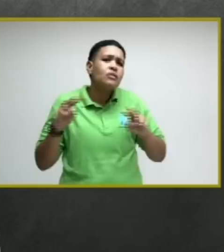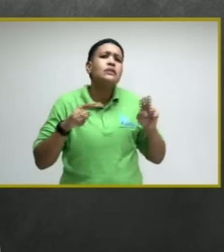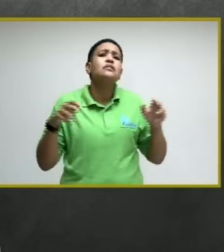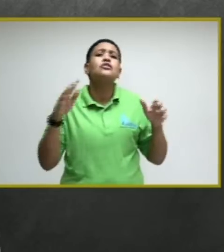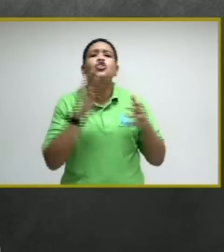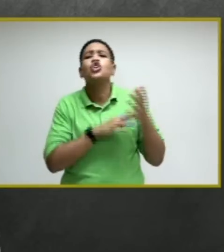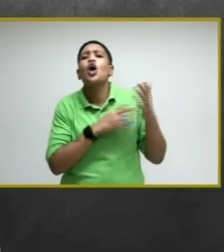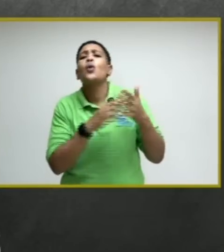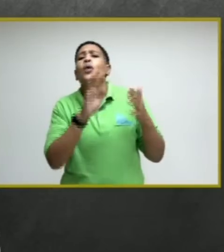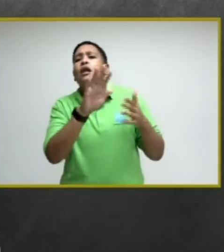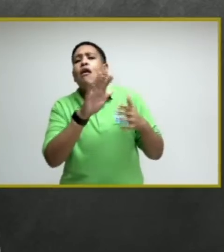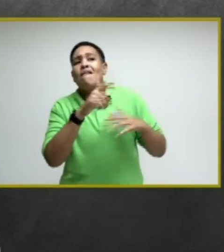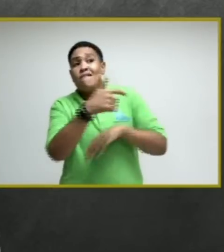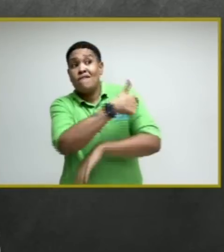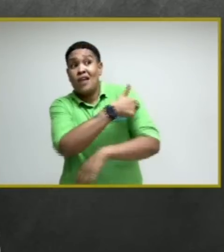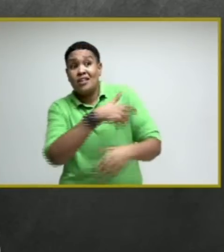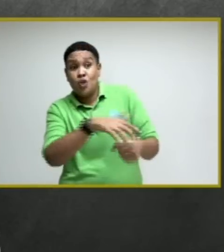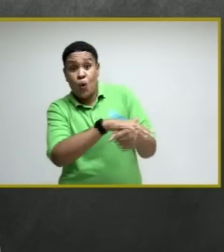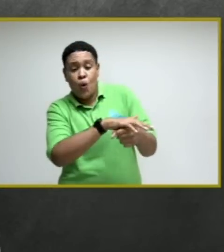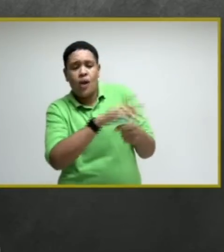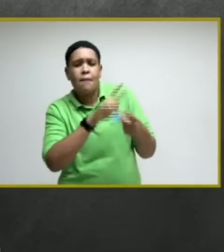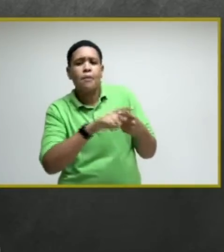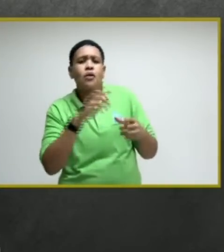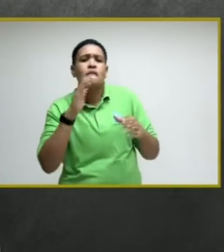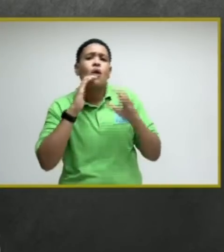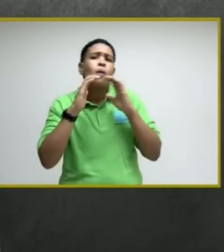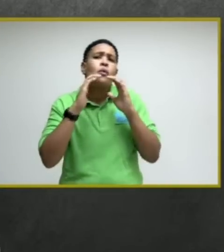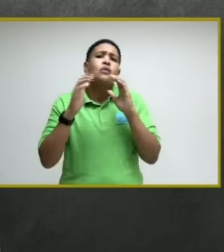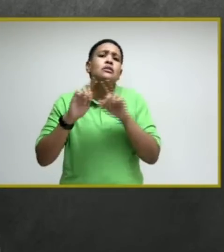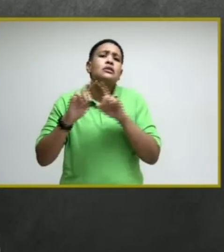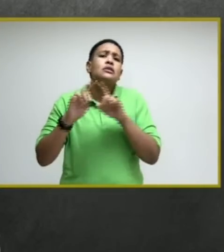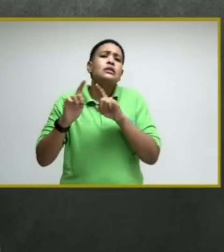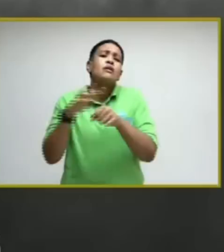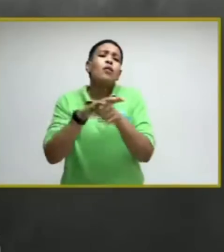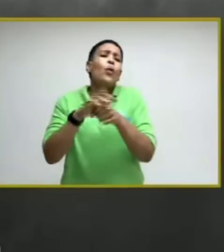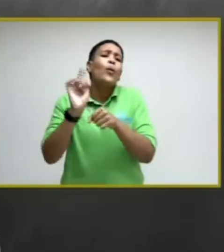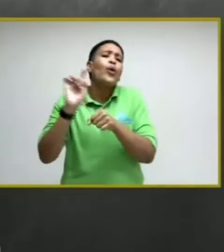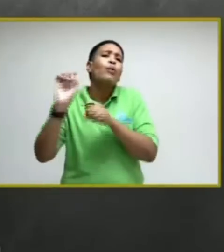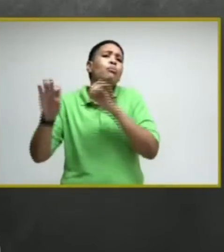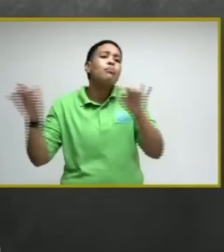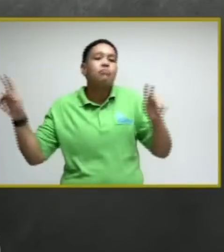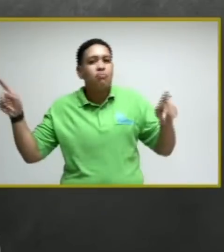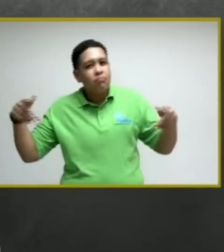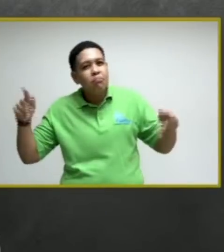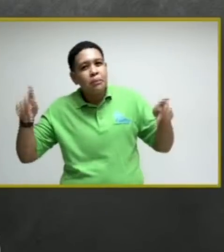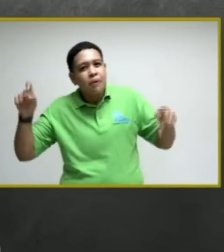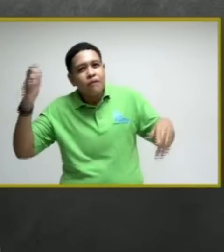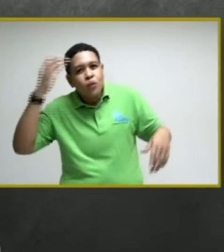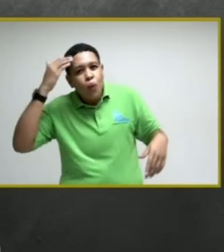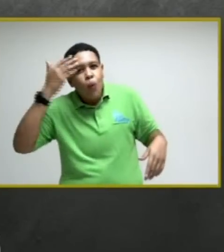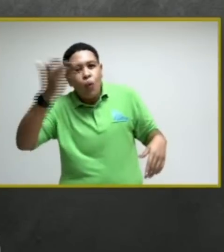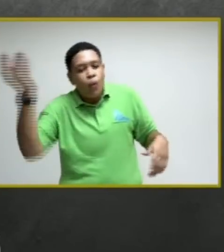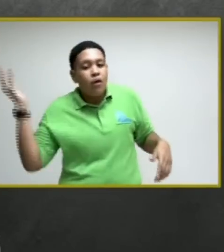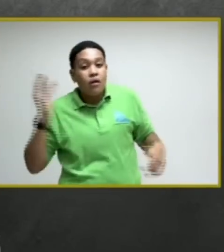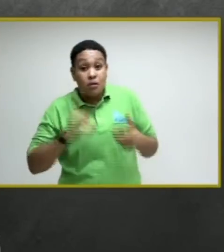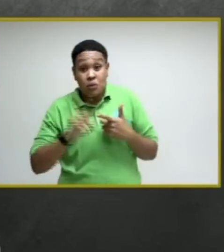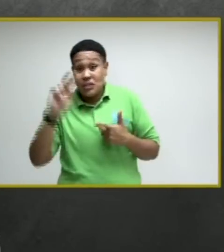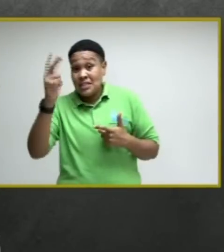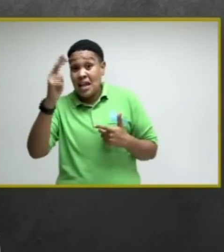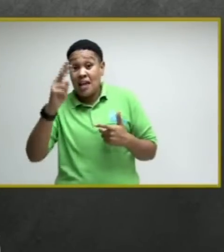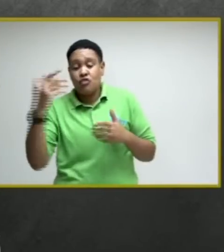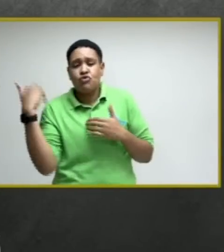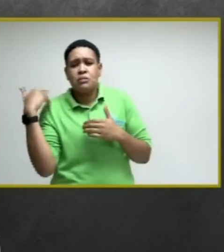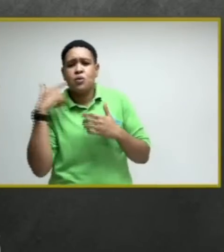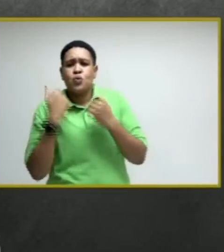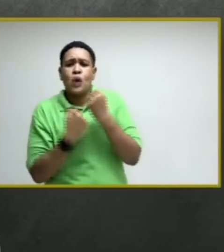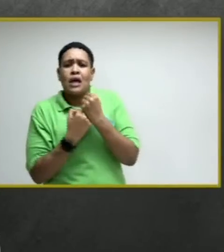so on. Second major responsibility is to assist with and develop